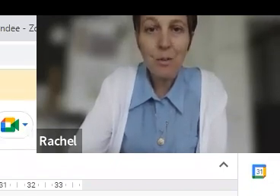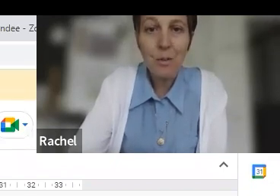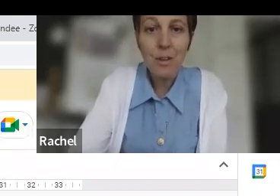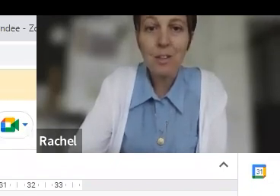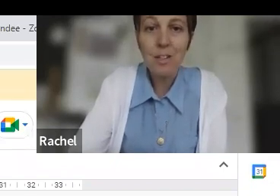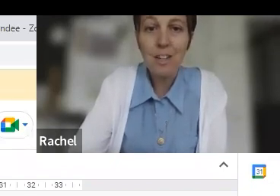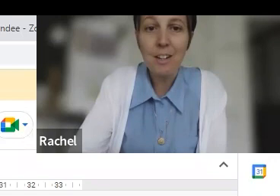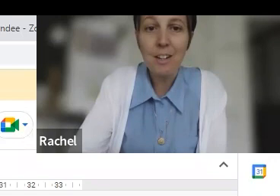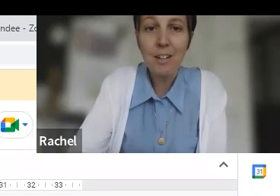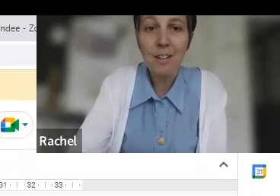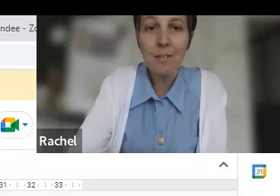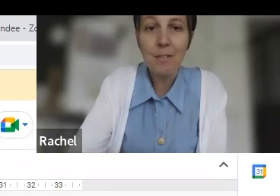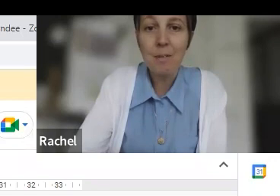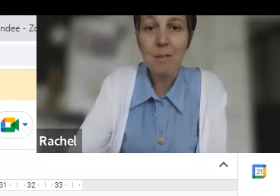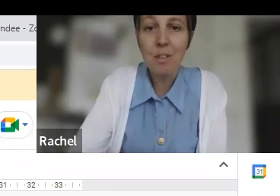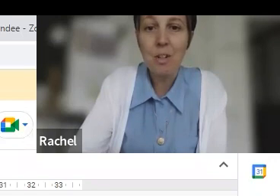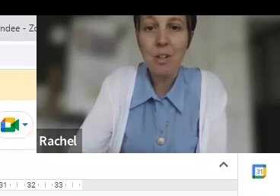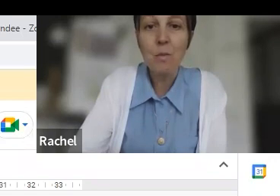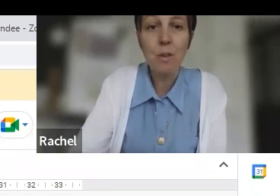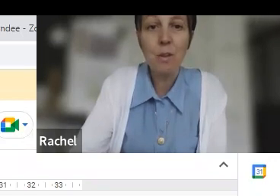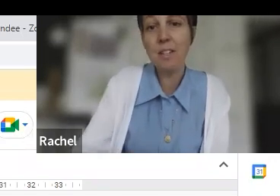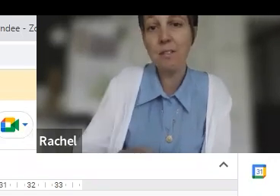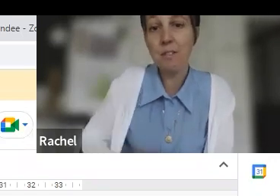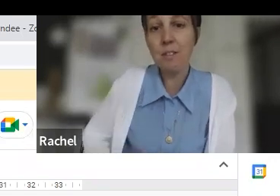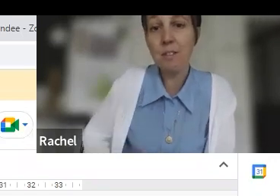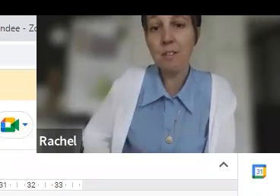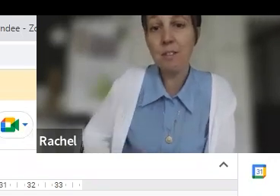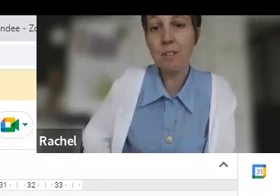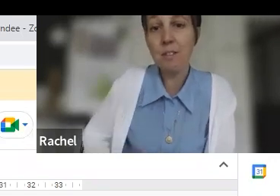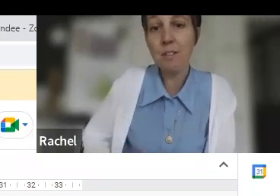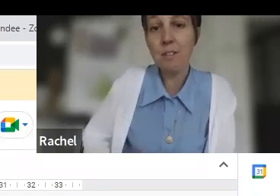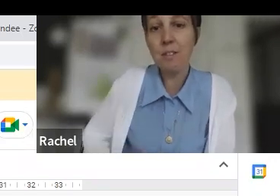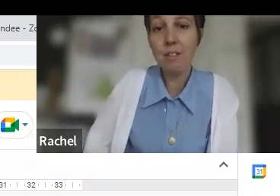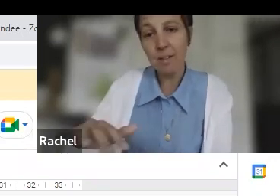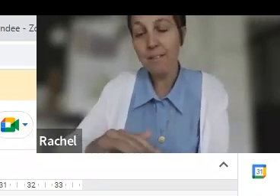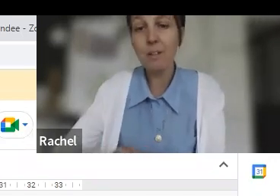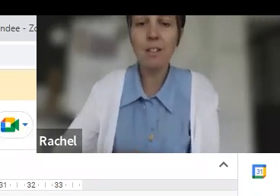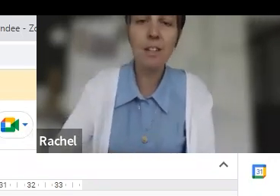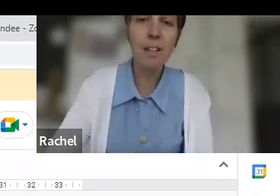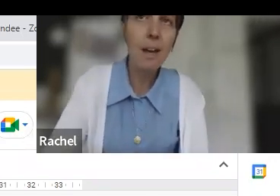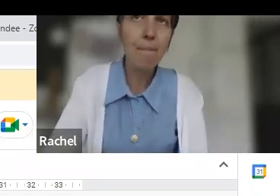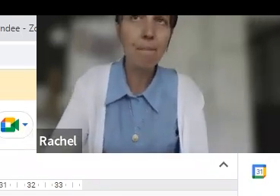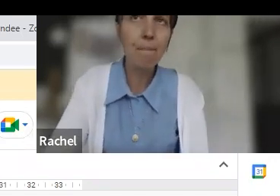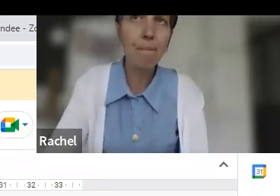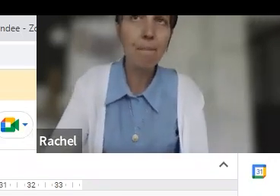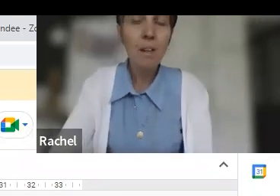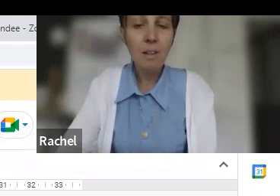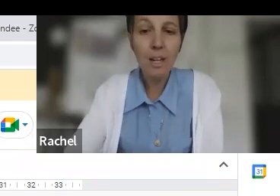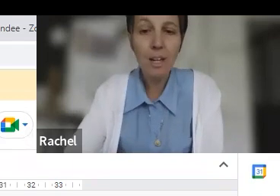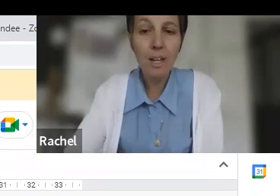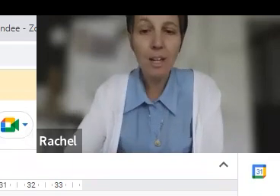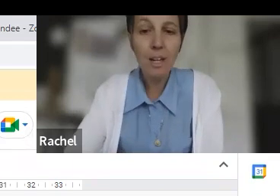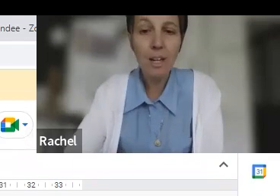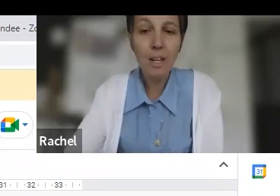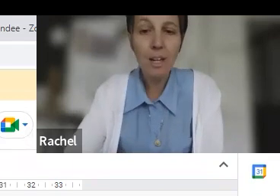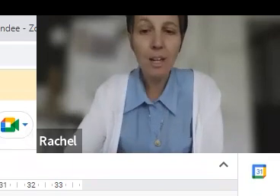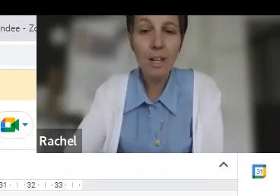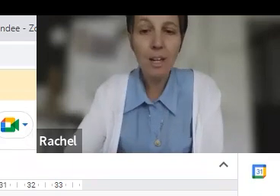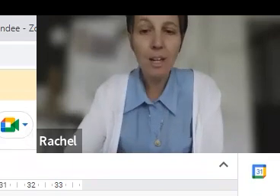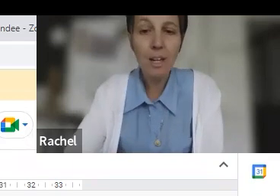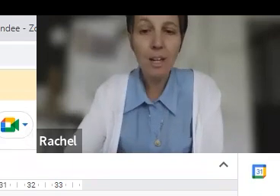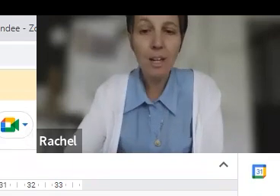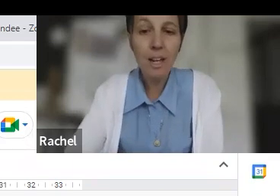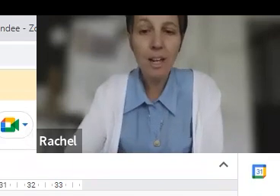hasn't for some reason pulled up everything that should be on there, but I just kind of, on this slide there was just an overview of the different services available that kind of fit under